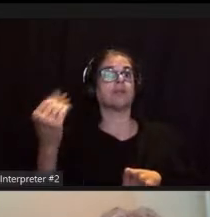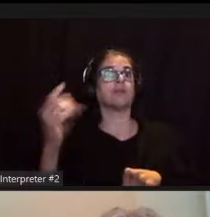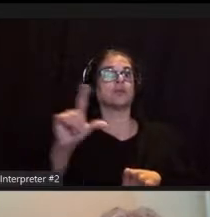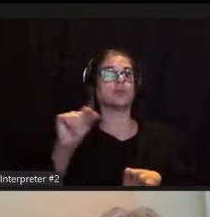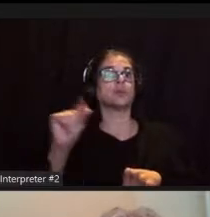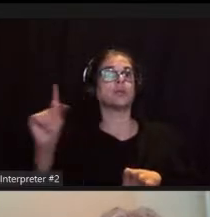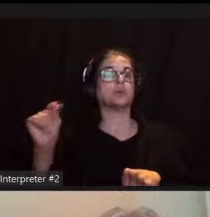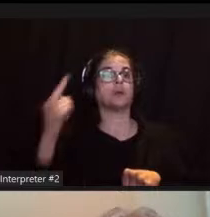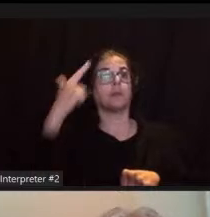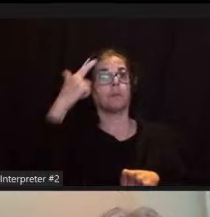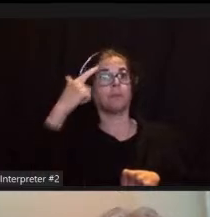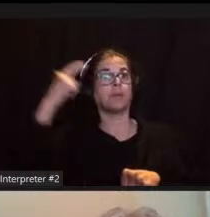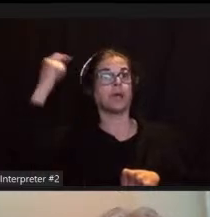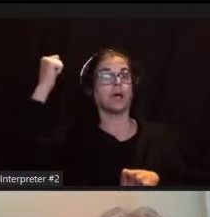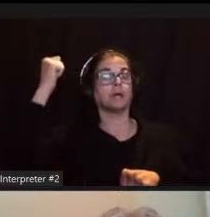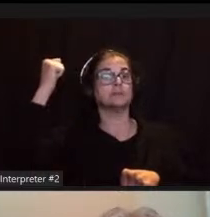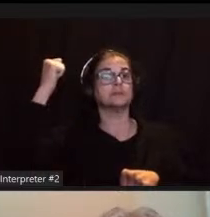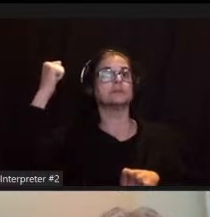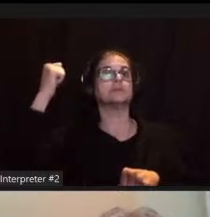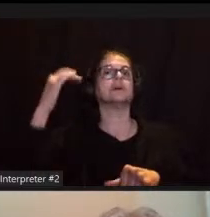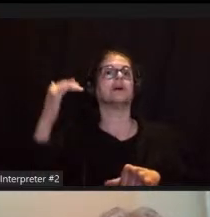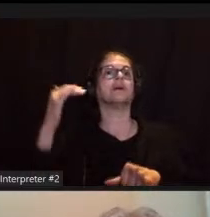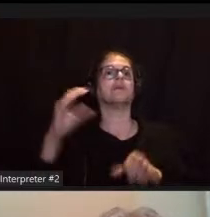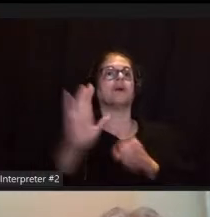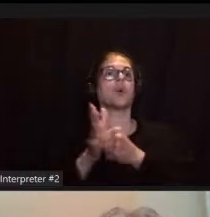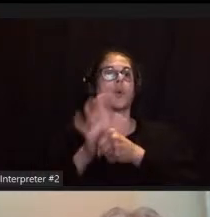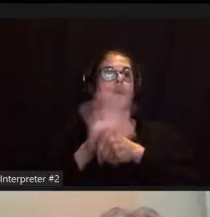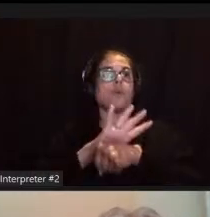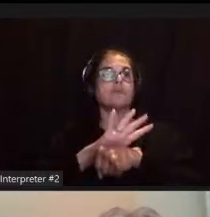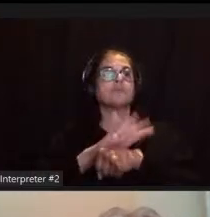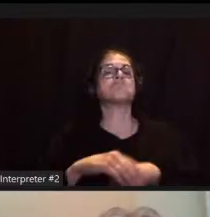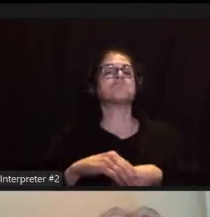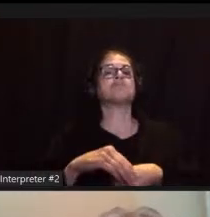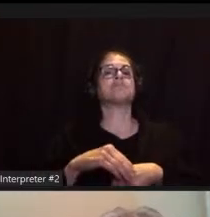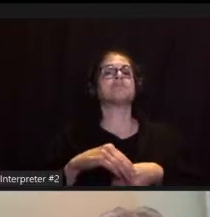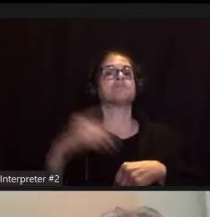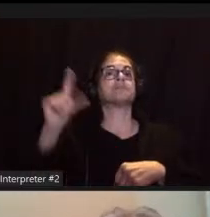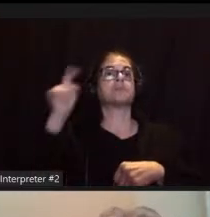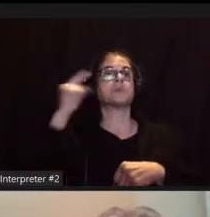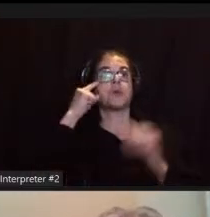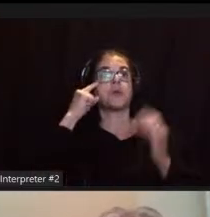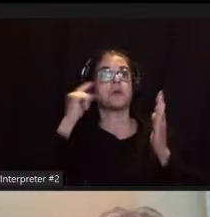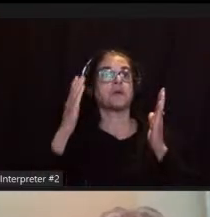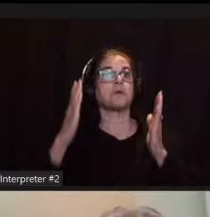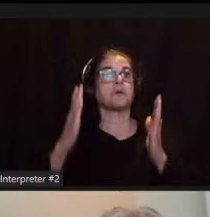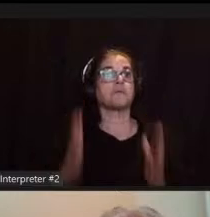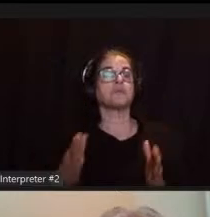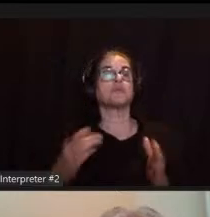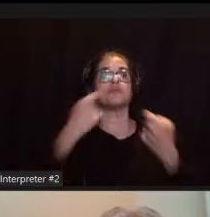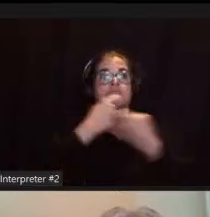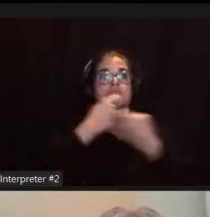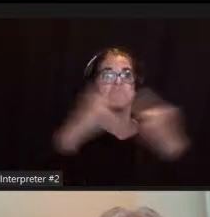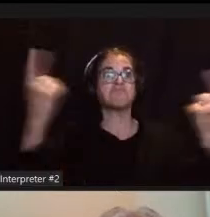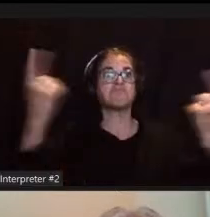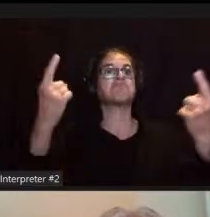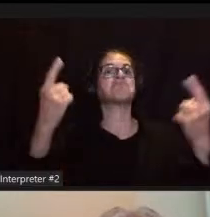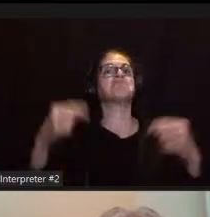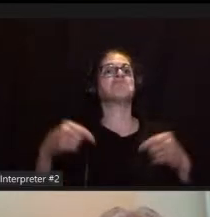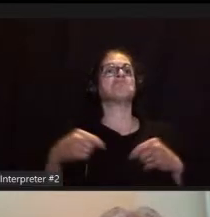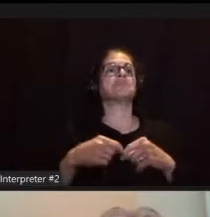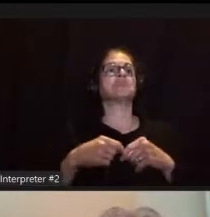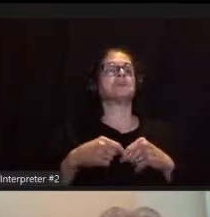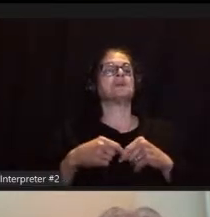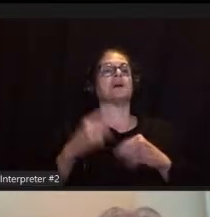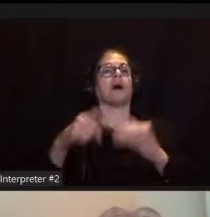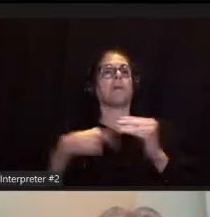COVID-19. Illinois Governor J.B. Pritzker issued a disaster proclamation on September 18th, 2020, to address this emergency. Section